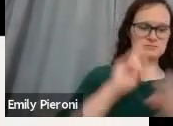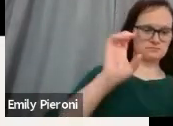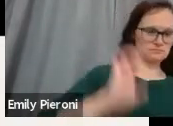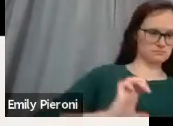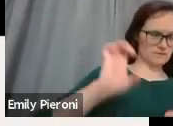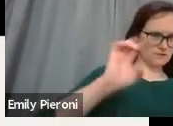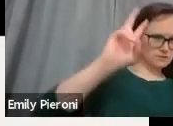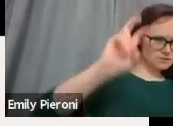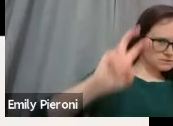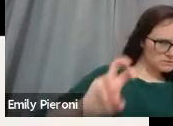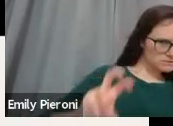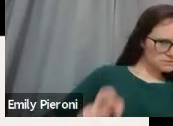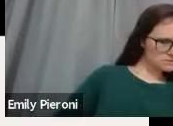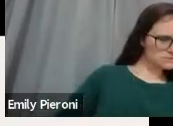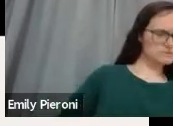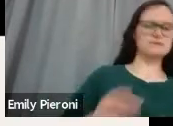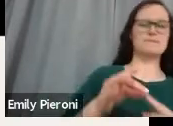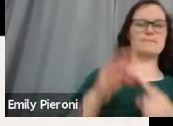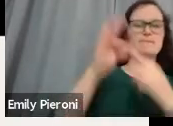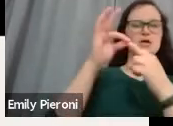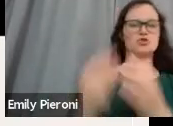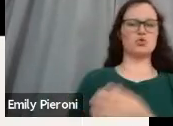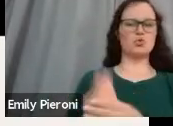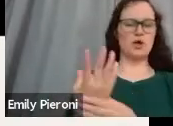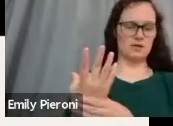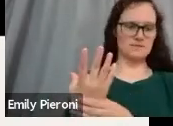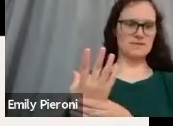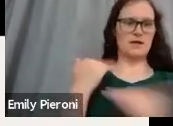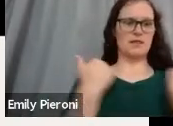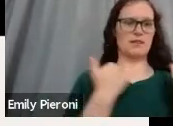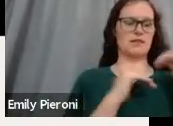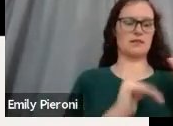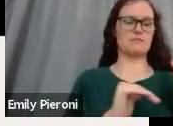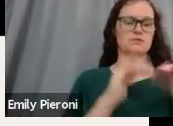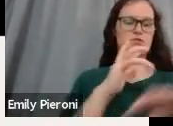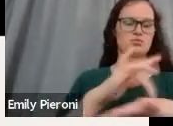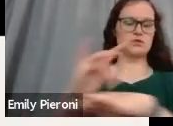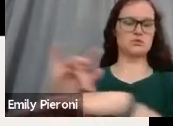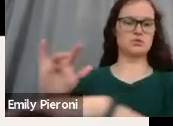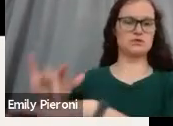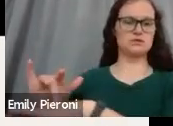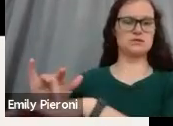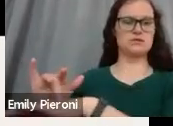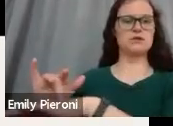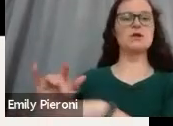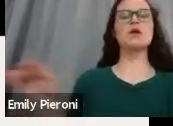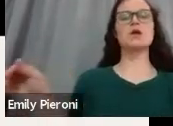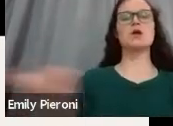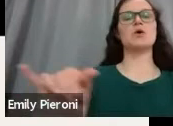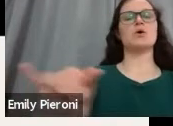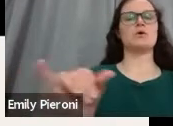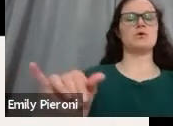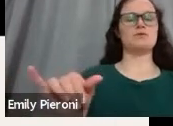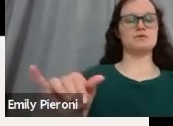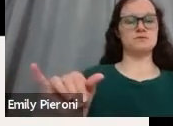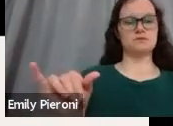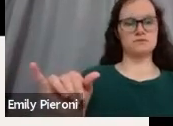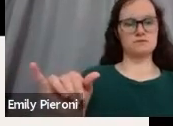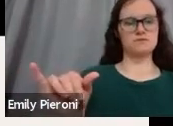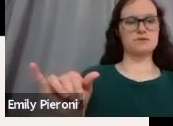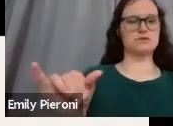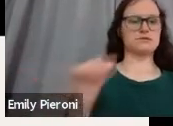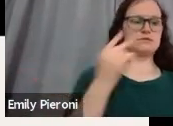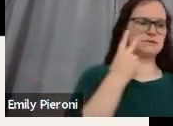land farming, and wise use of limited resources. He also examines the intersects between gardening and